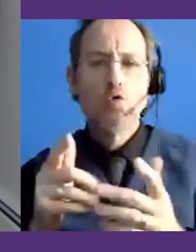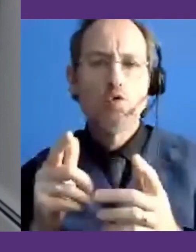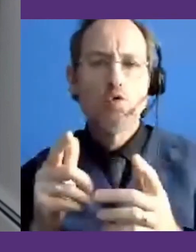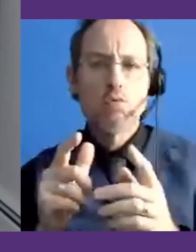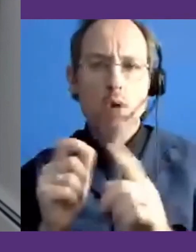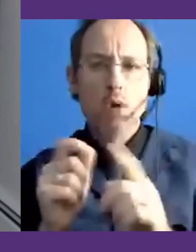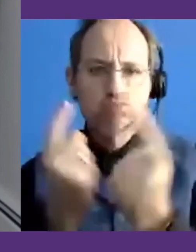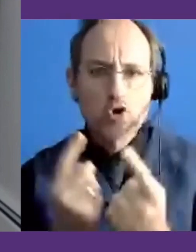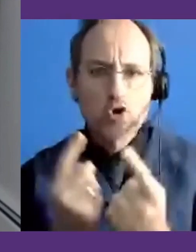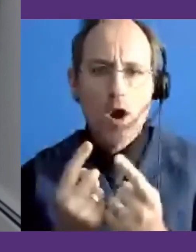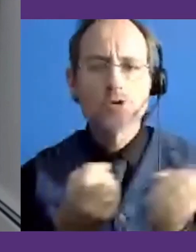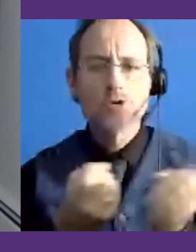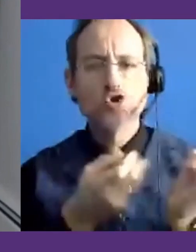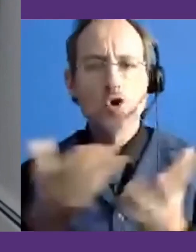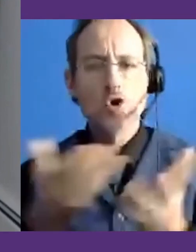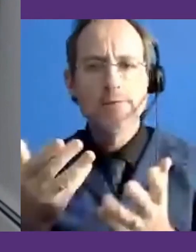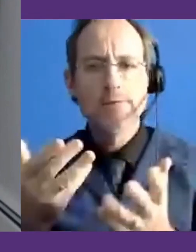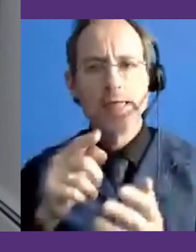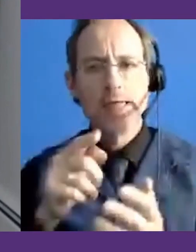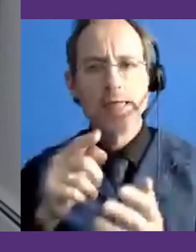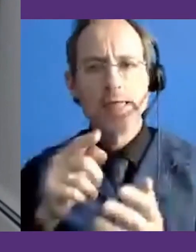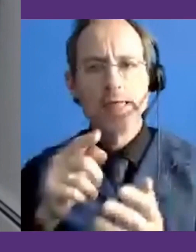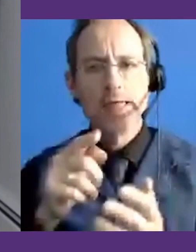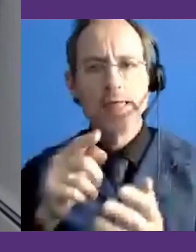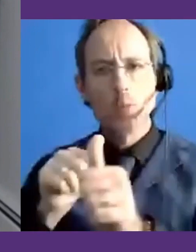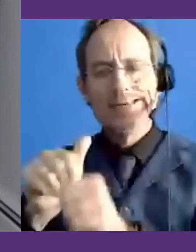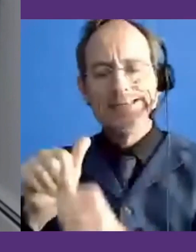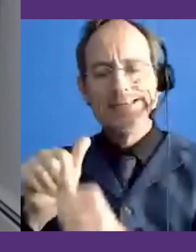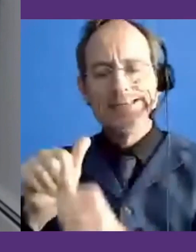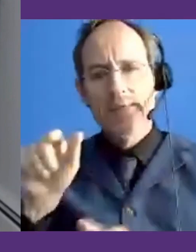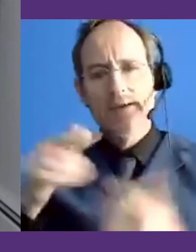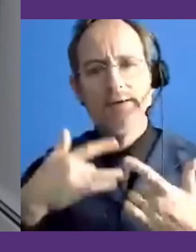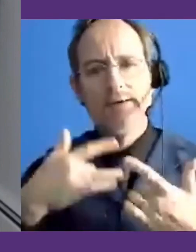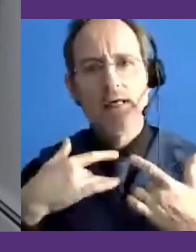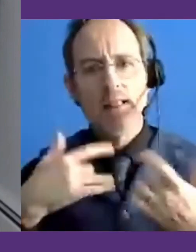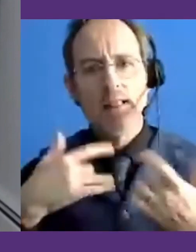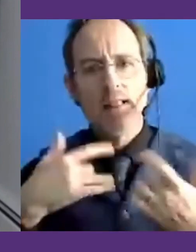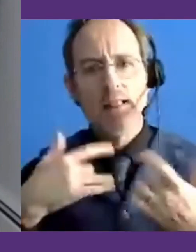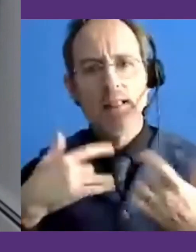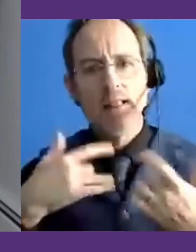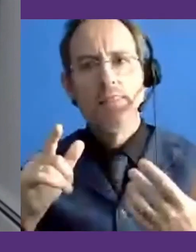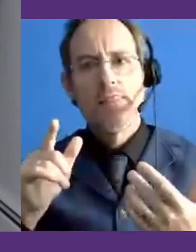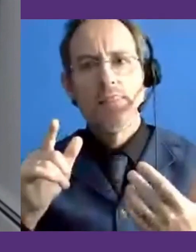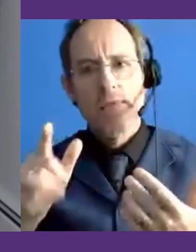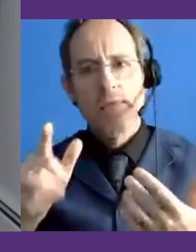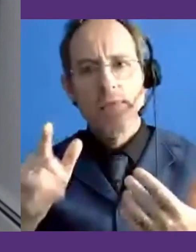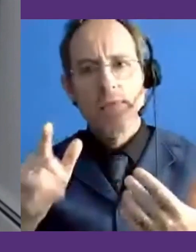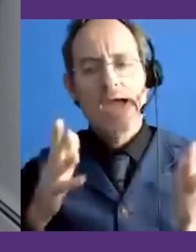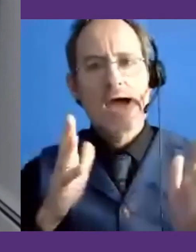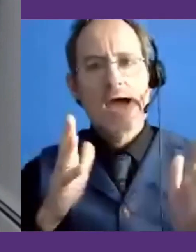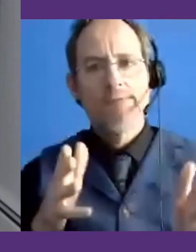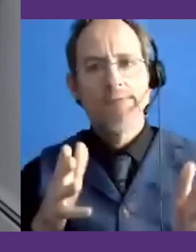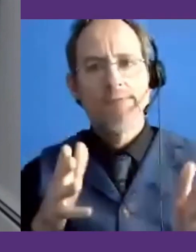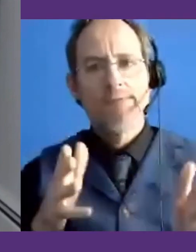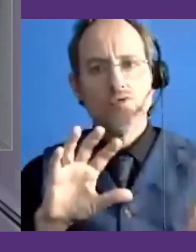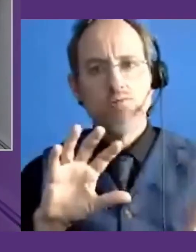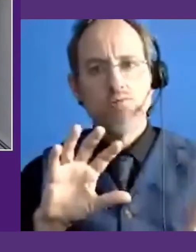okay, we have to pivot to make sure that we are meeting the needs of this consumer.